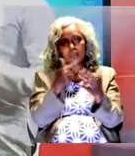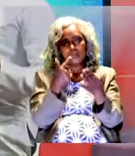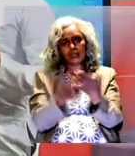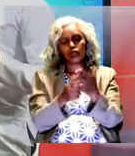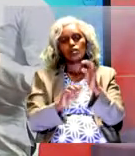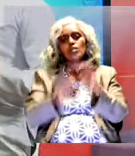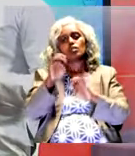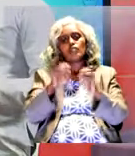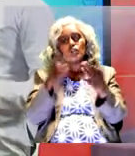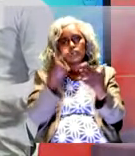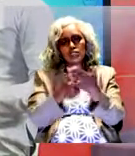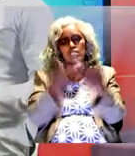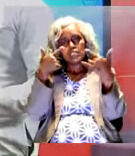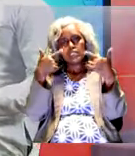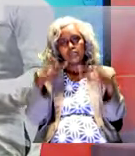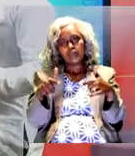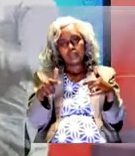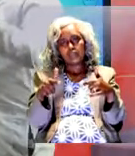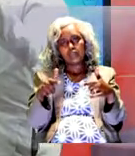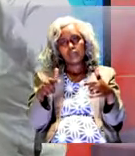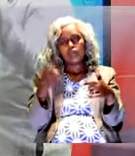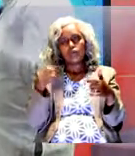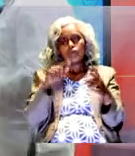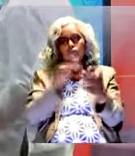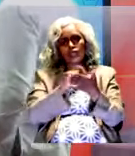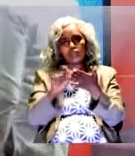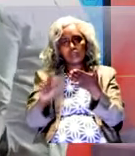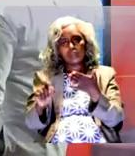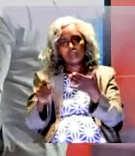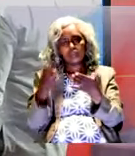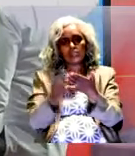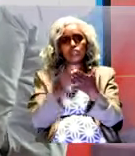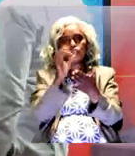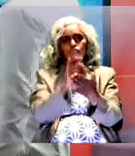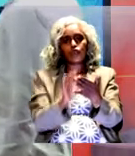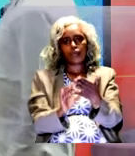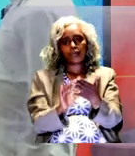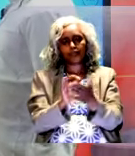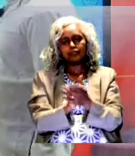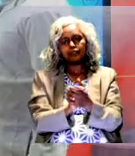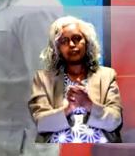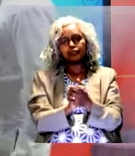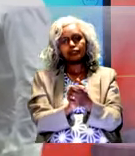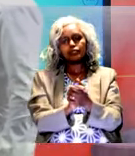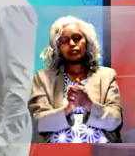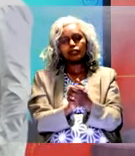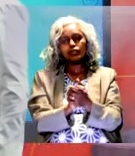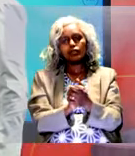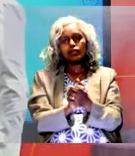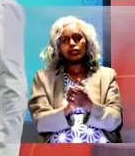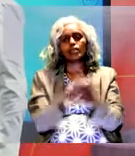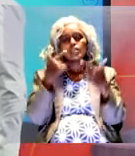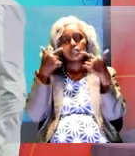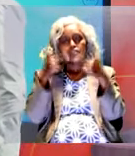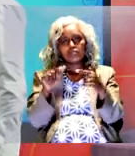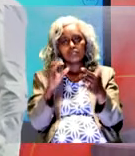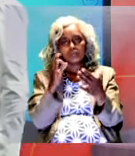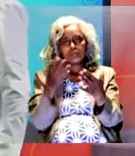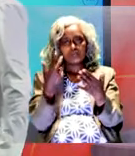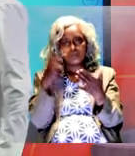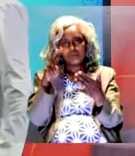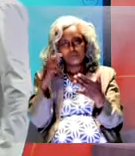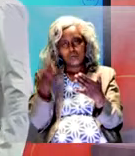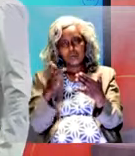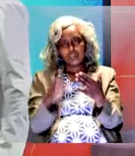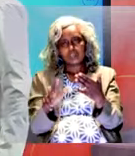To evaluate this limit, we can rewrite this in this form. It's the limit of 2